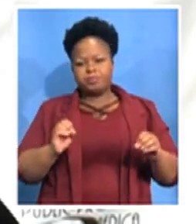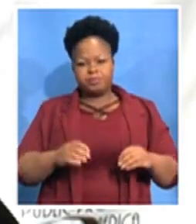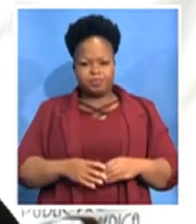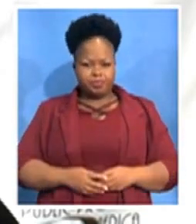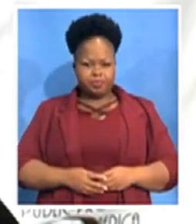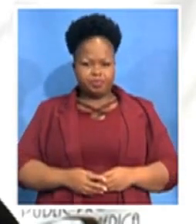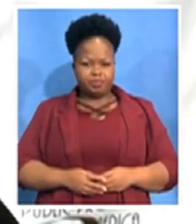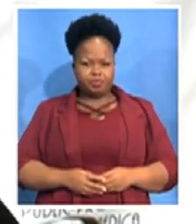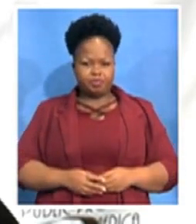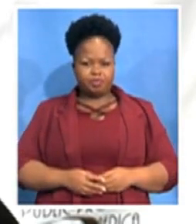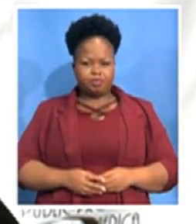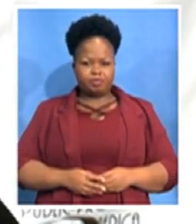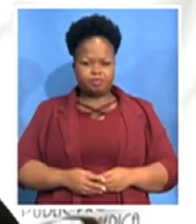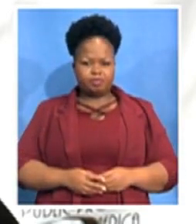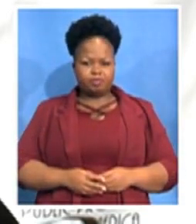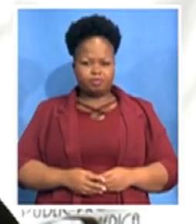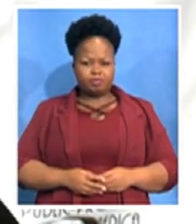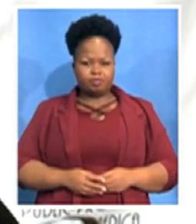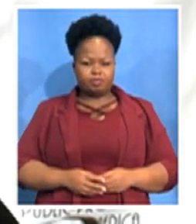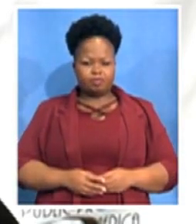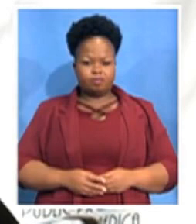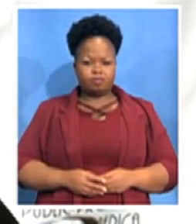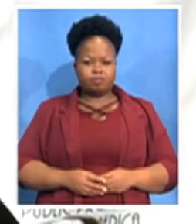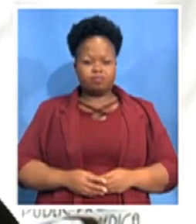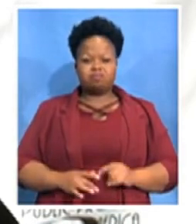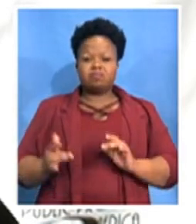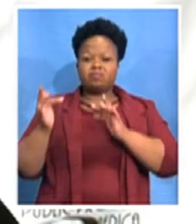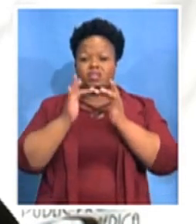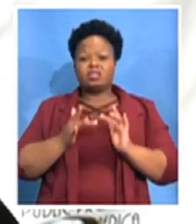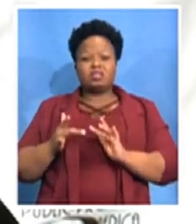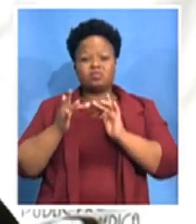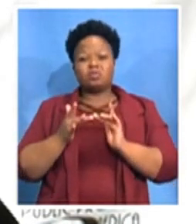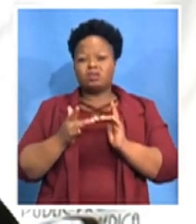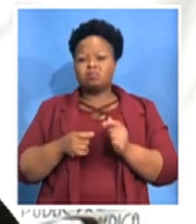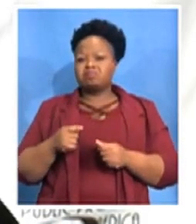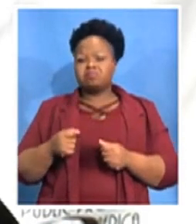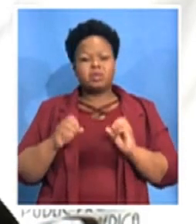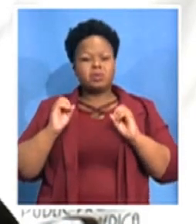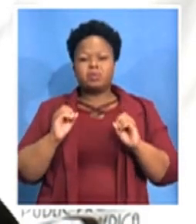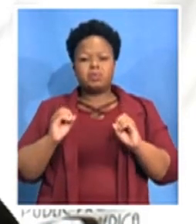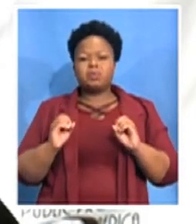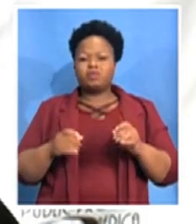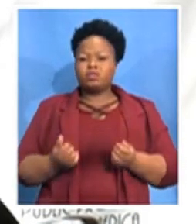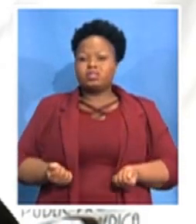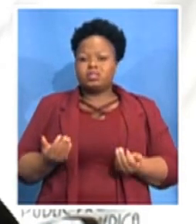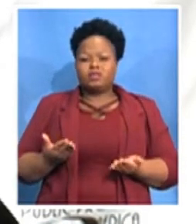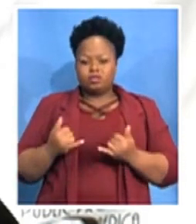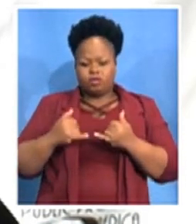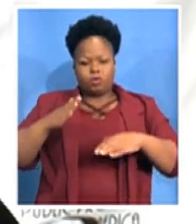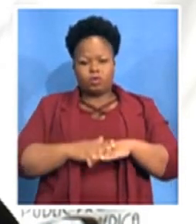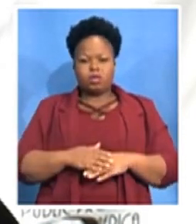Lack of network connections for virtual services. The population is increased in certain